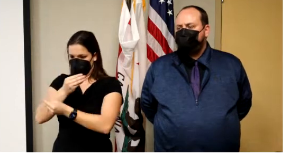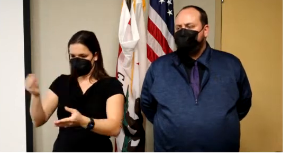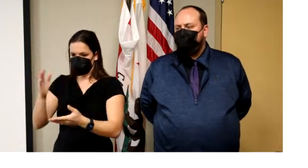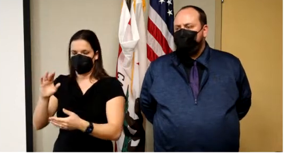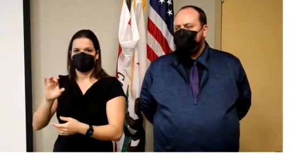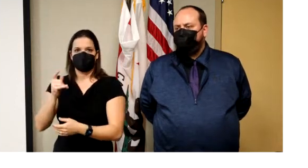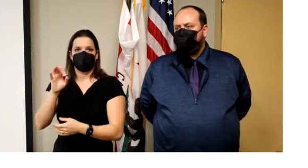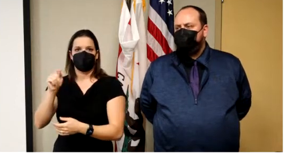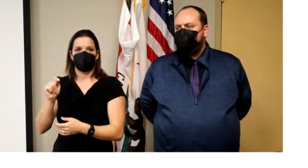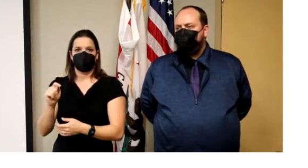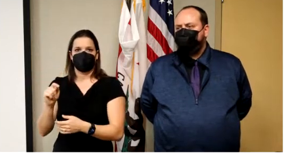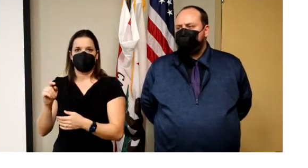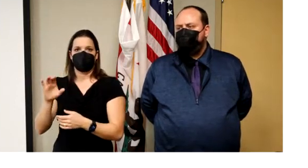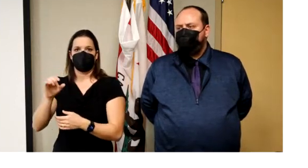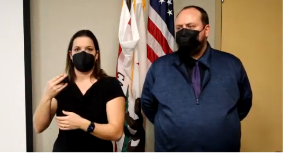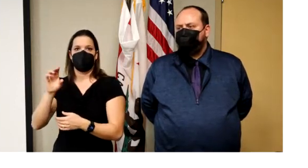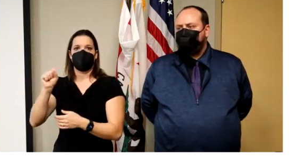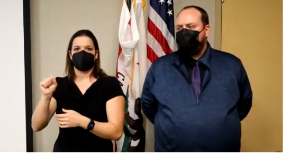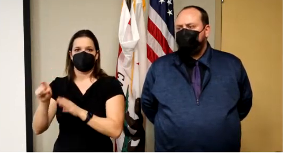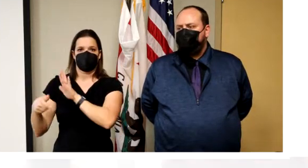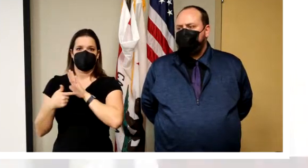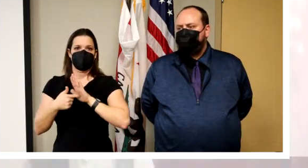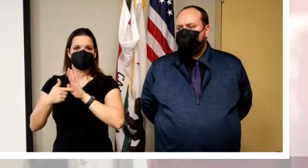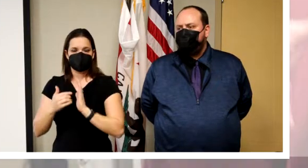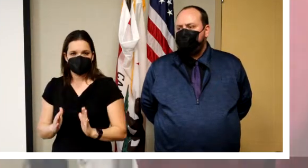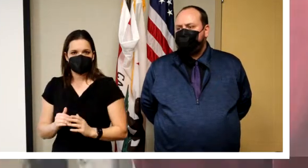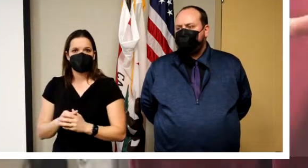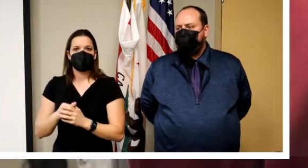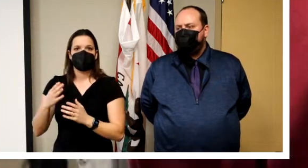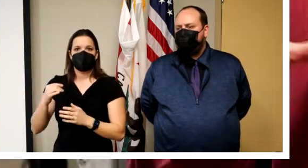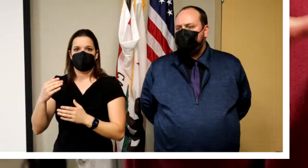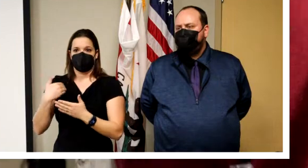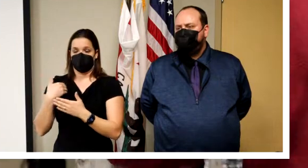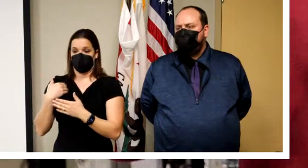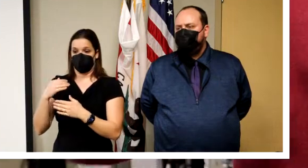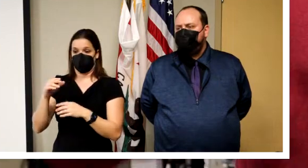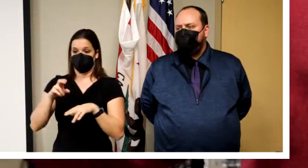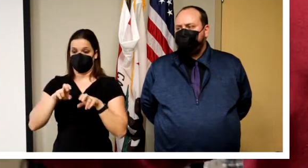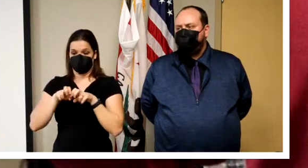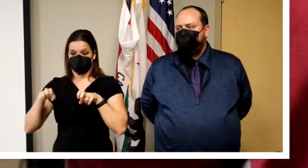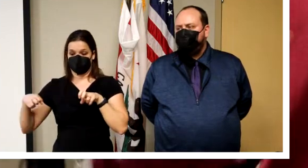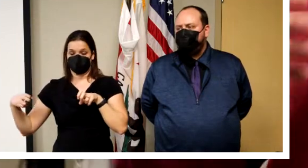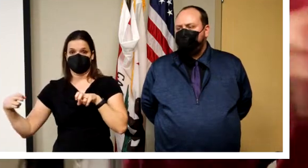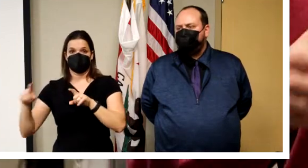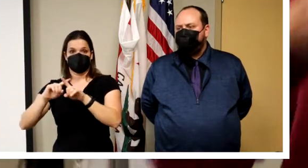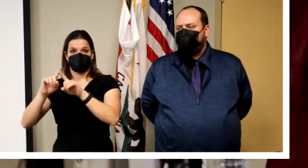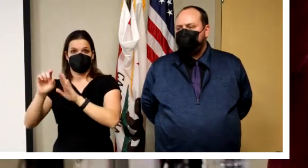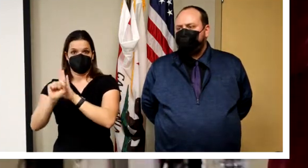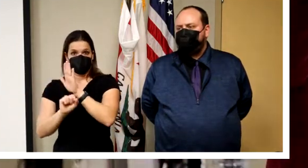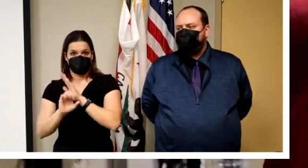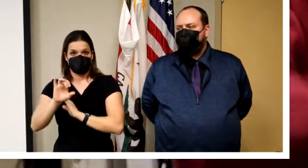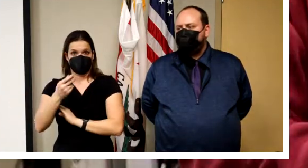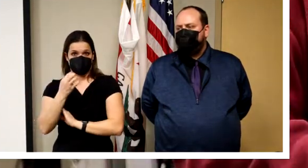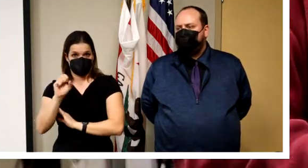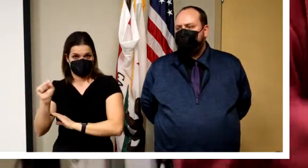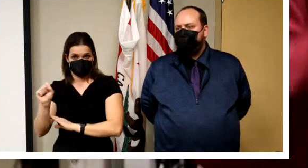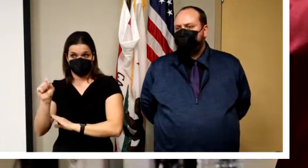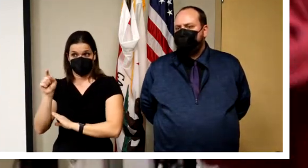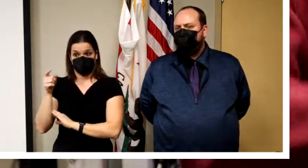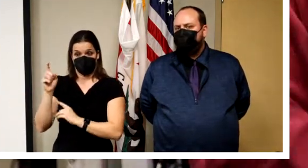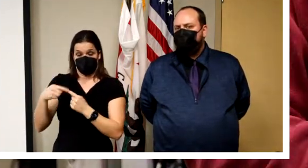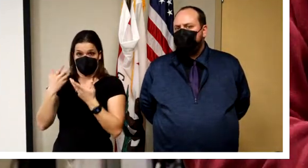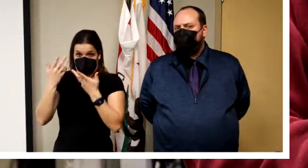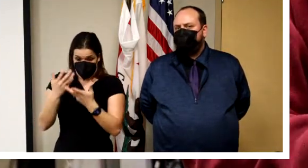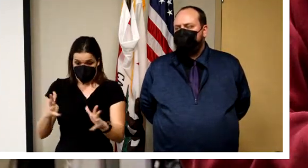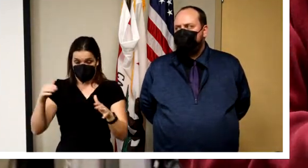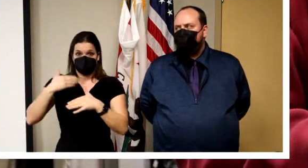of Representatives, and they apportion members of Congress, congressional seats among the different states. So you're going to have, when we